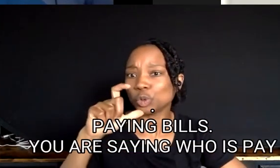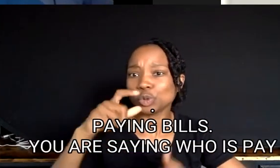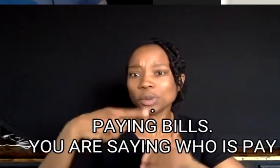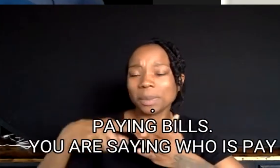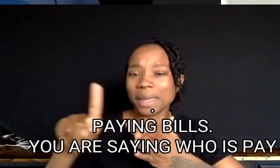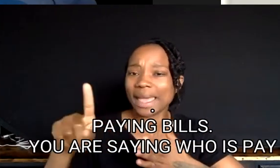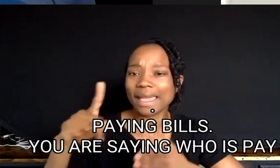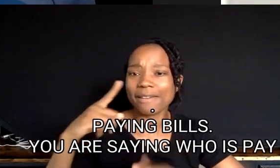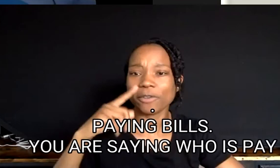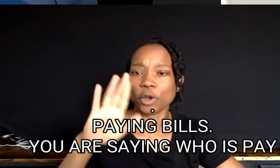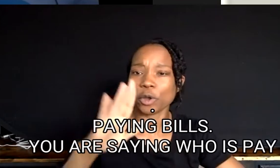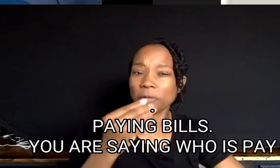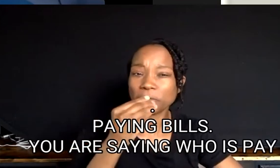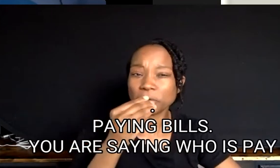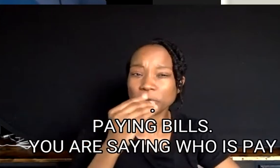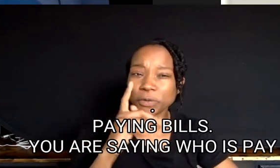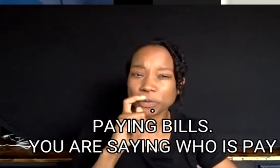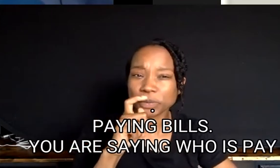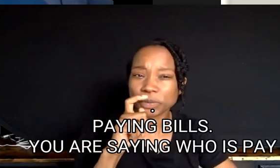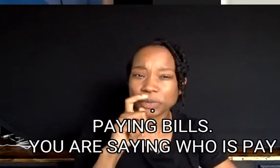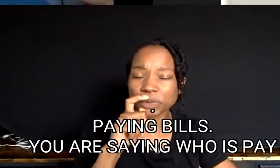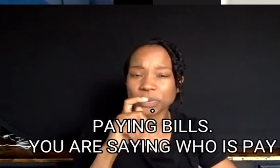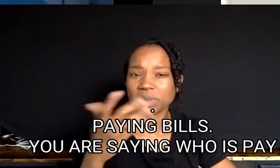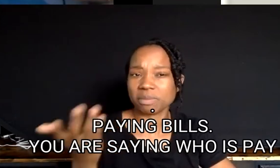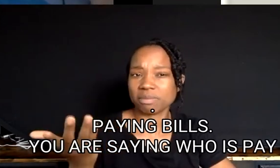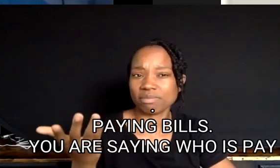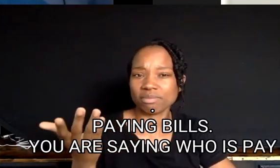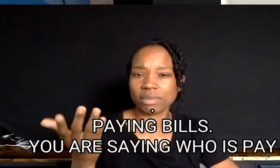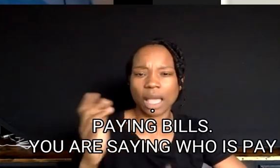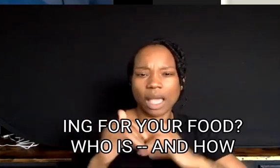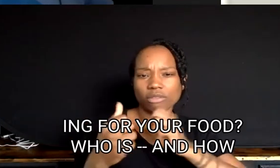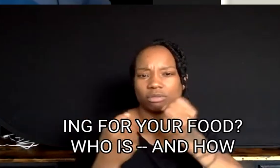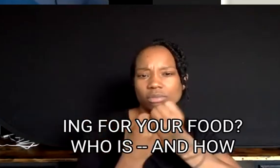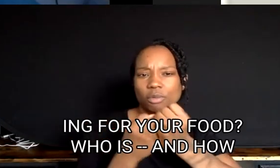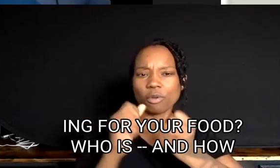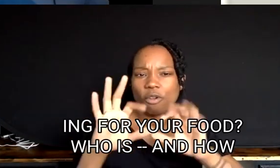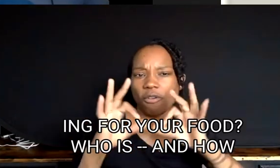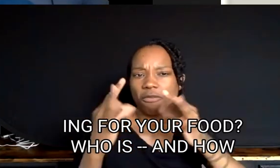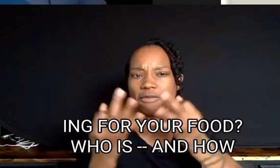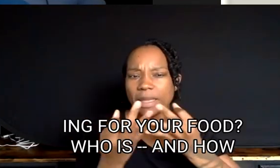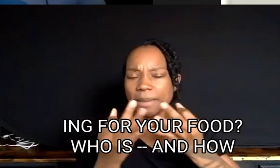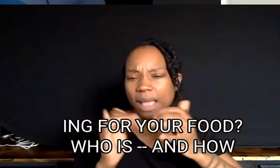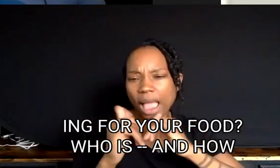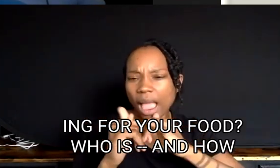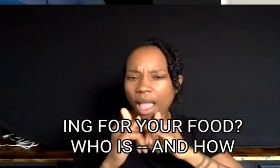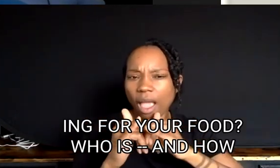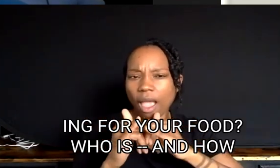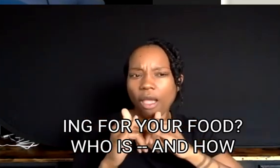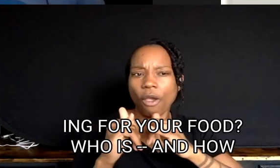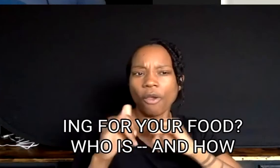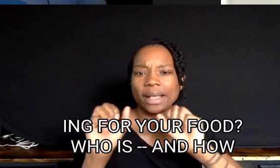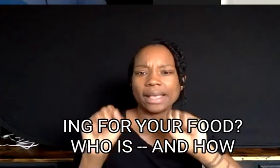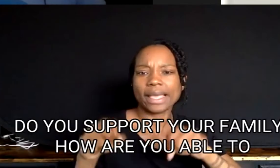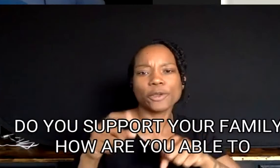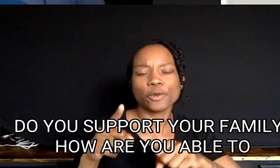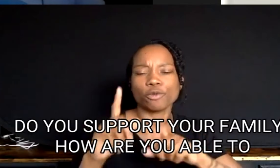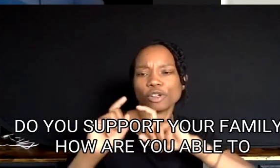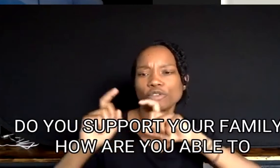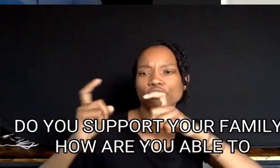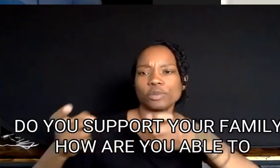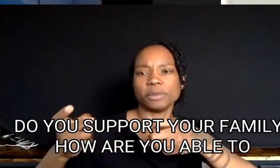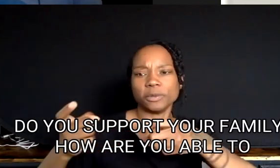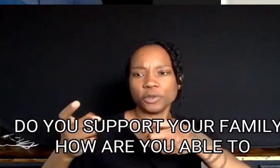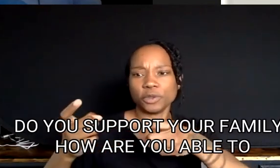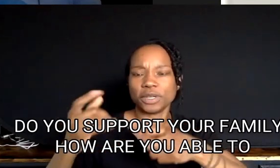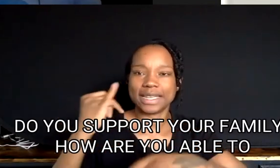who's paying for your food? And how do you support your family? How are you able to make a contribution even